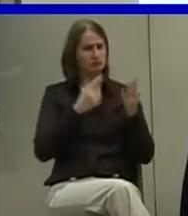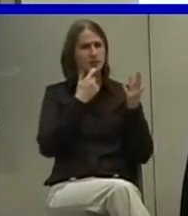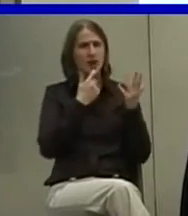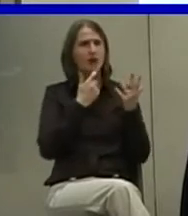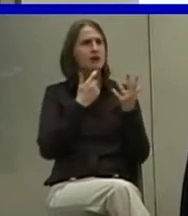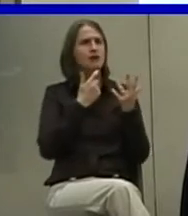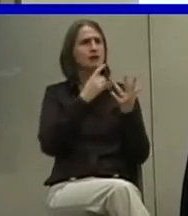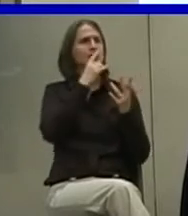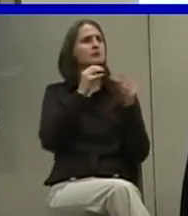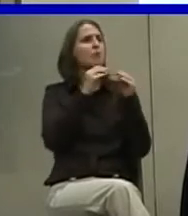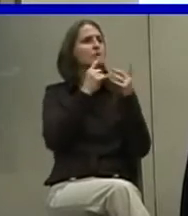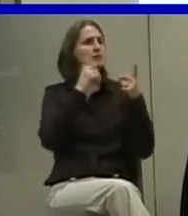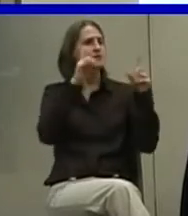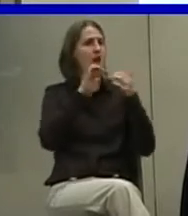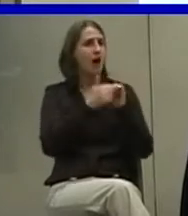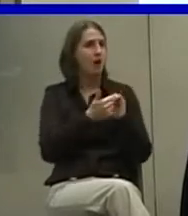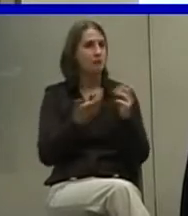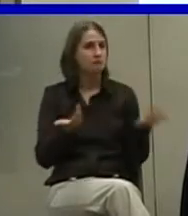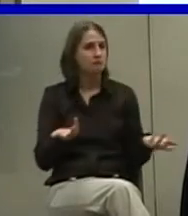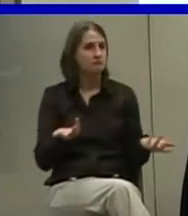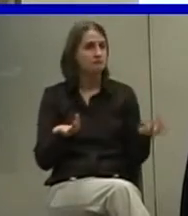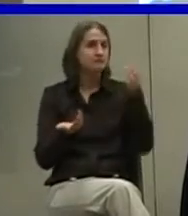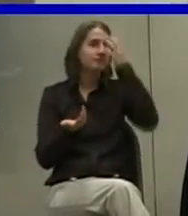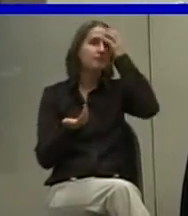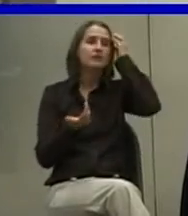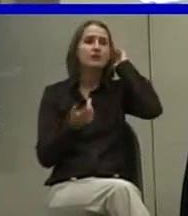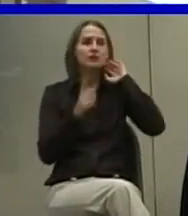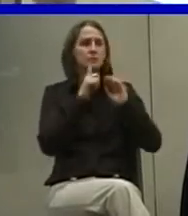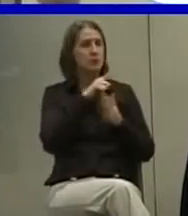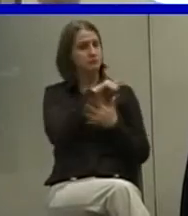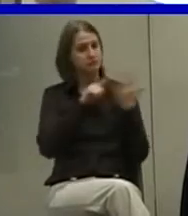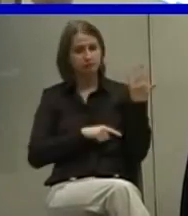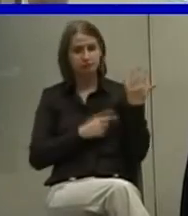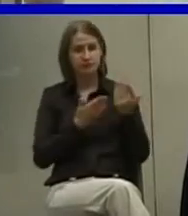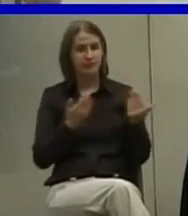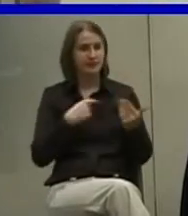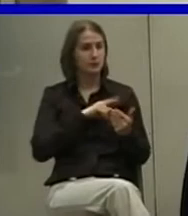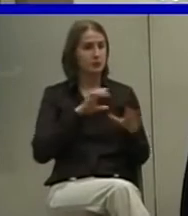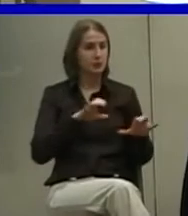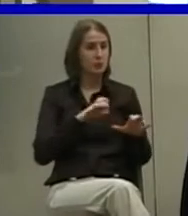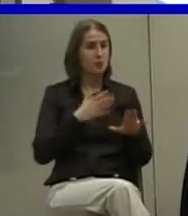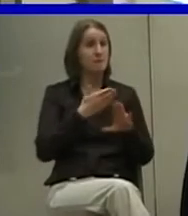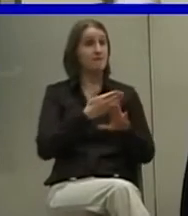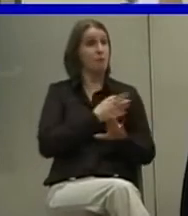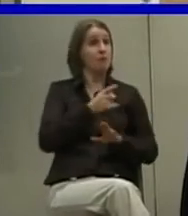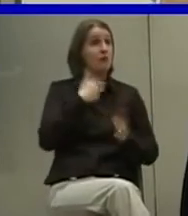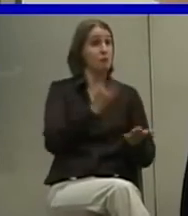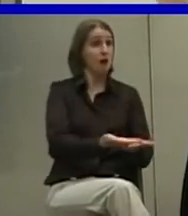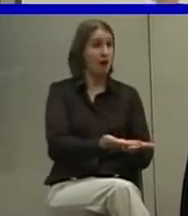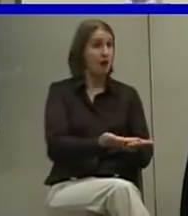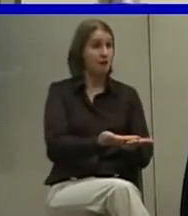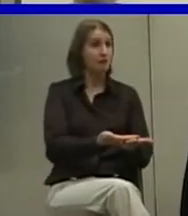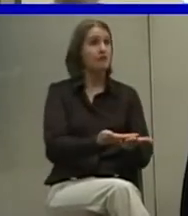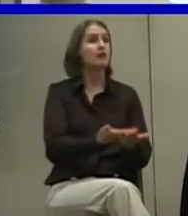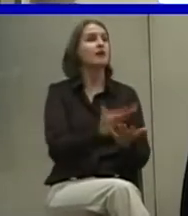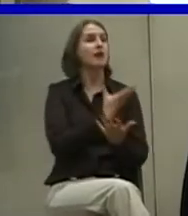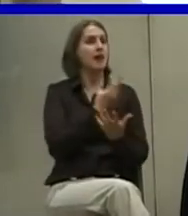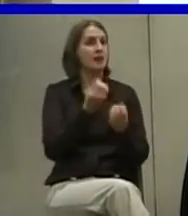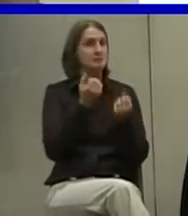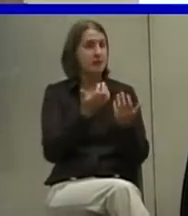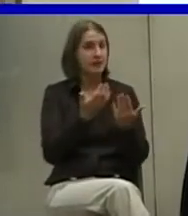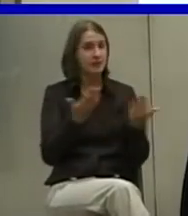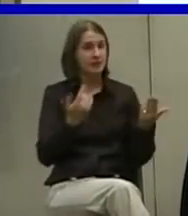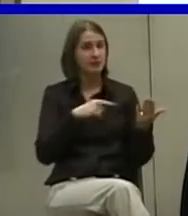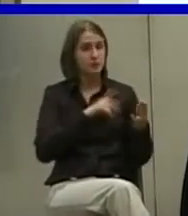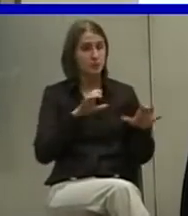more successful? And it's a bunch of things that we do before kids get to us, and a bunch of things that we do after